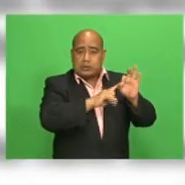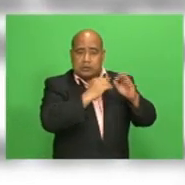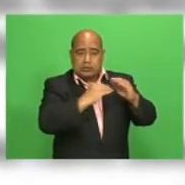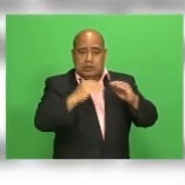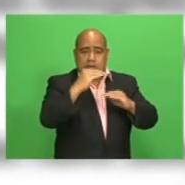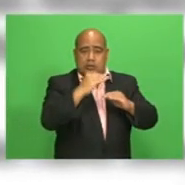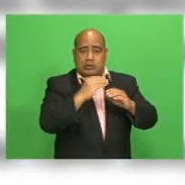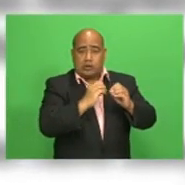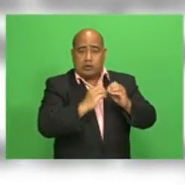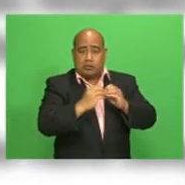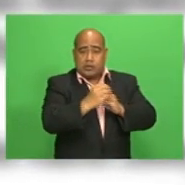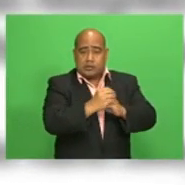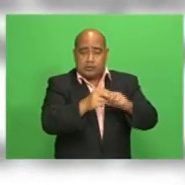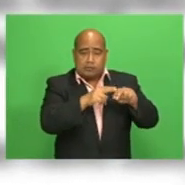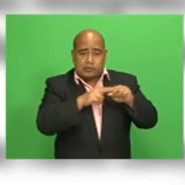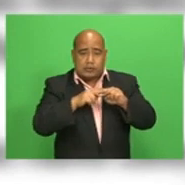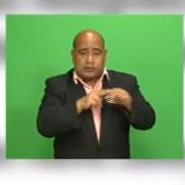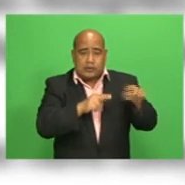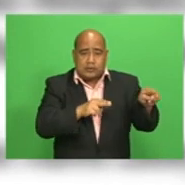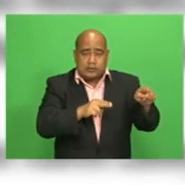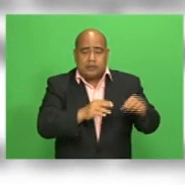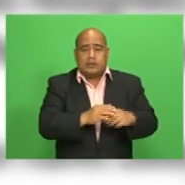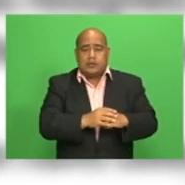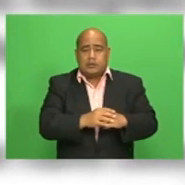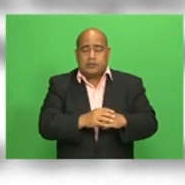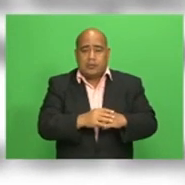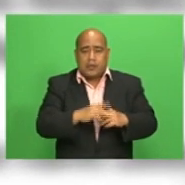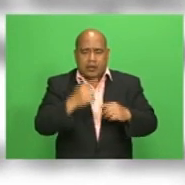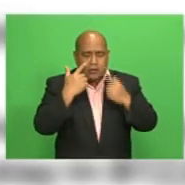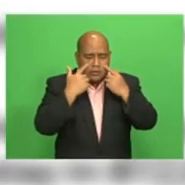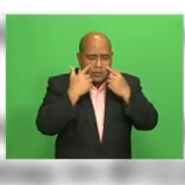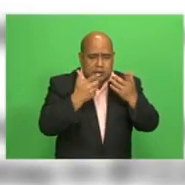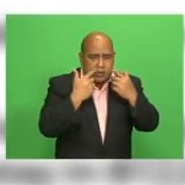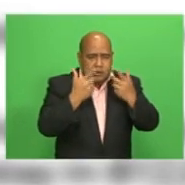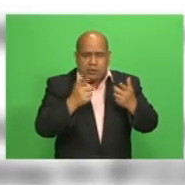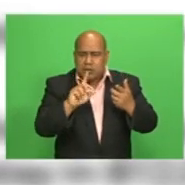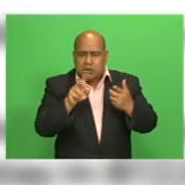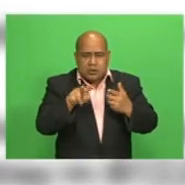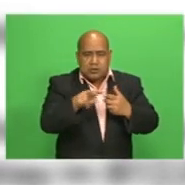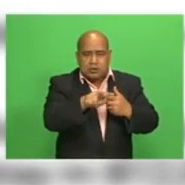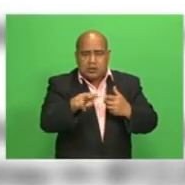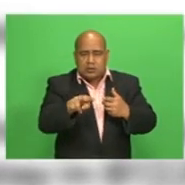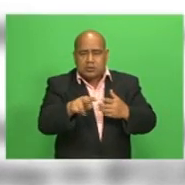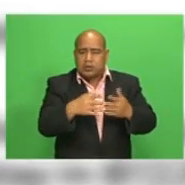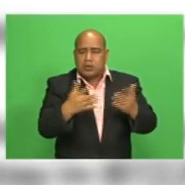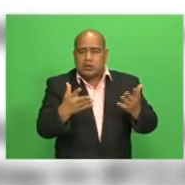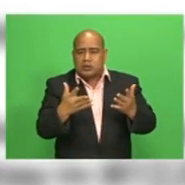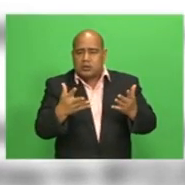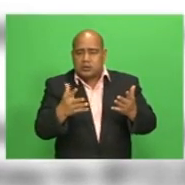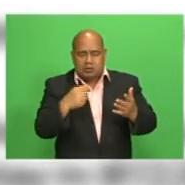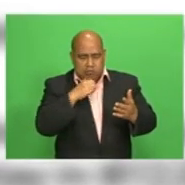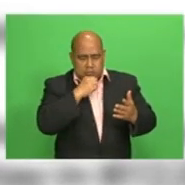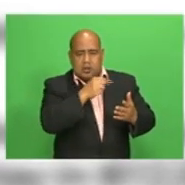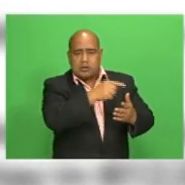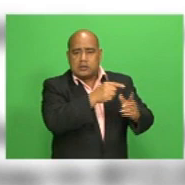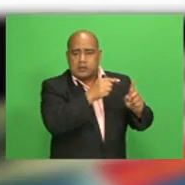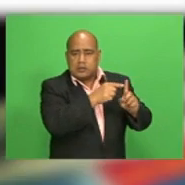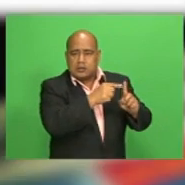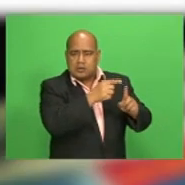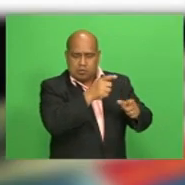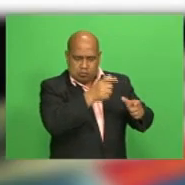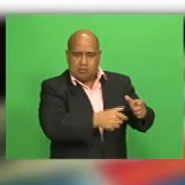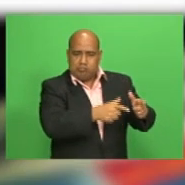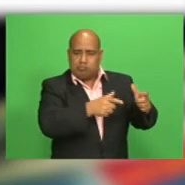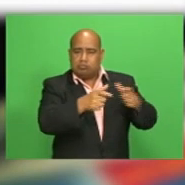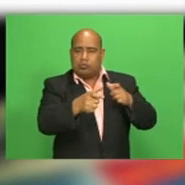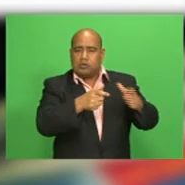which is renowned for its anti-government posts, has Khan as one of its administrators, and his posts have also been shared on